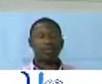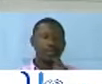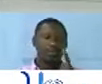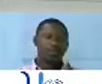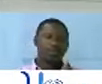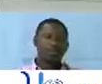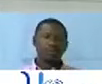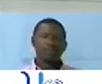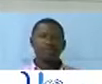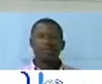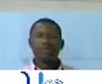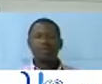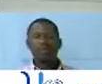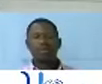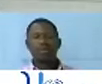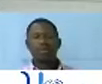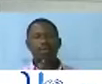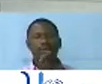paragraph